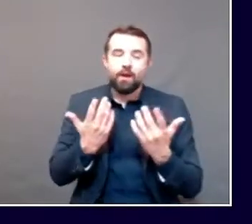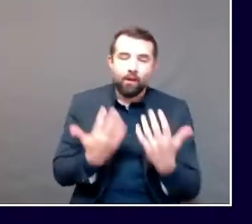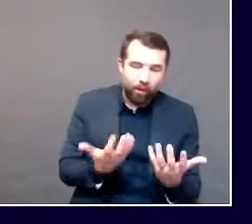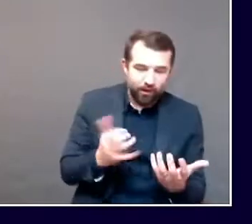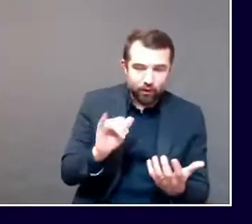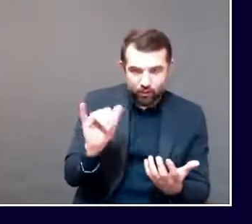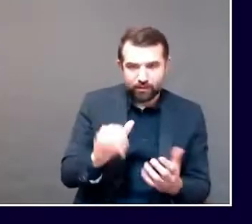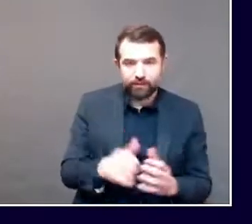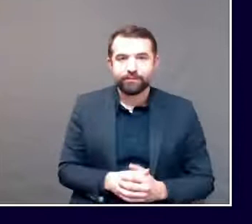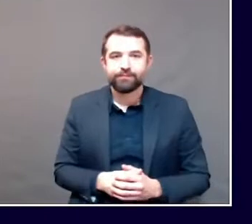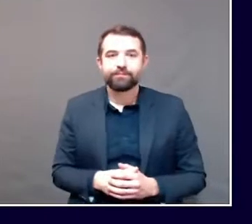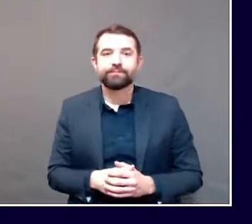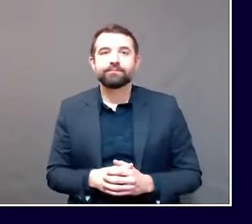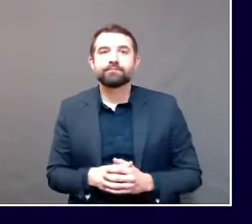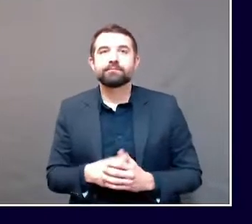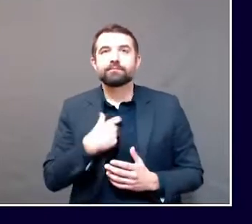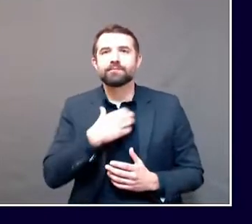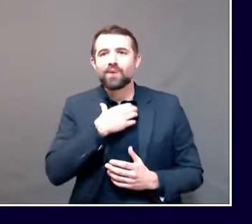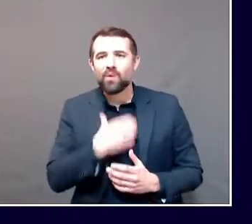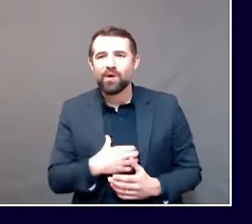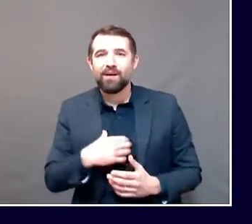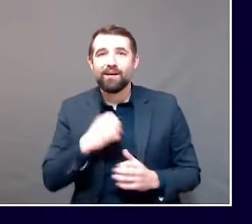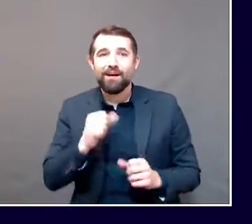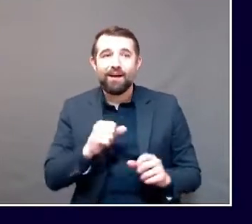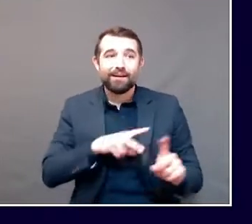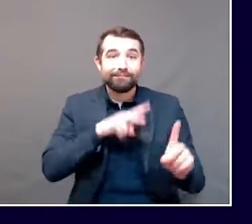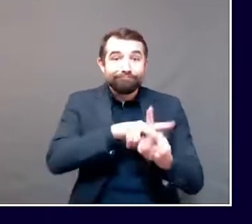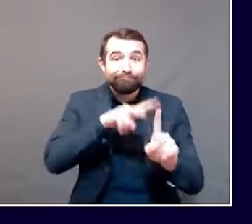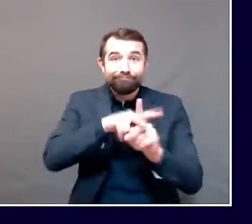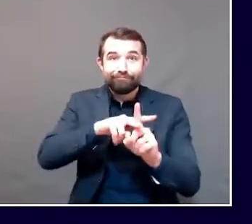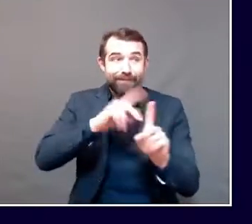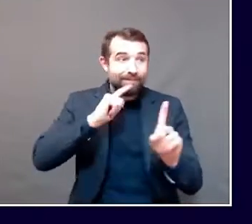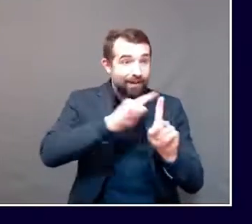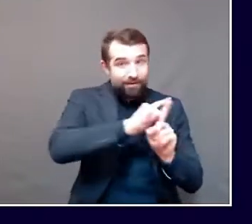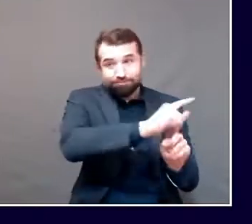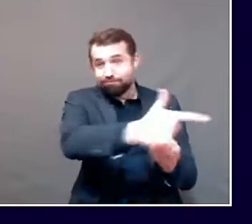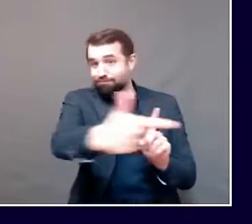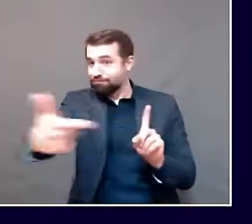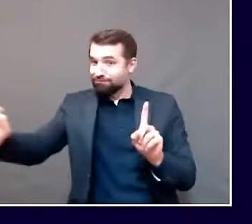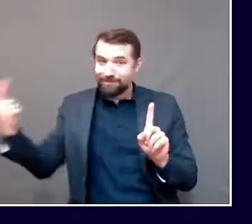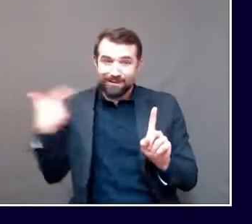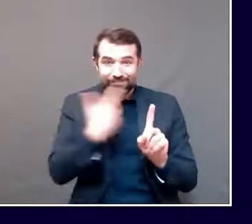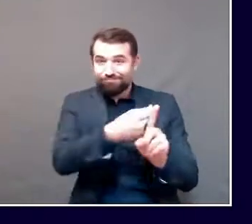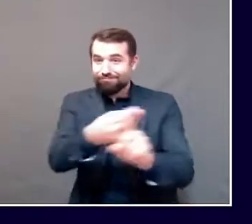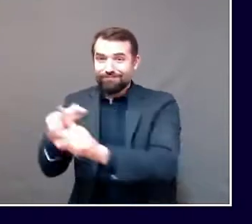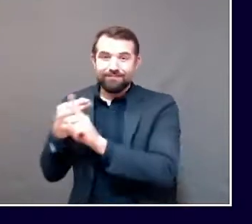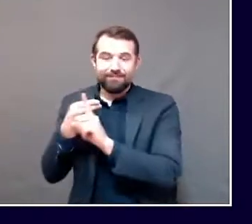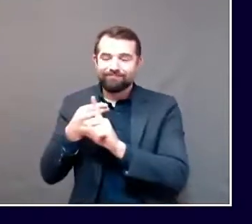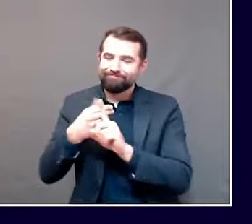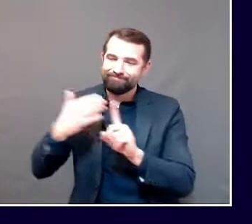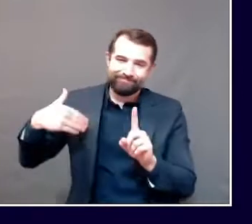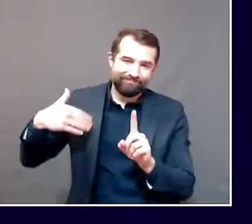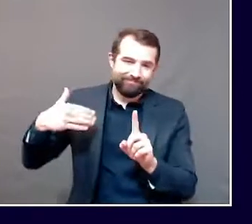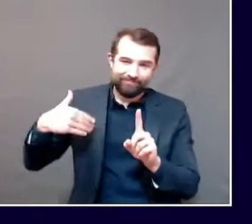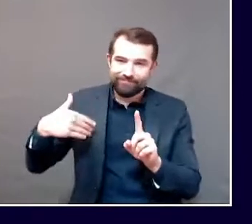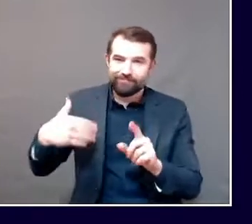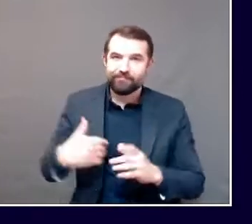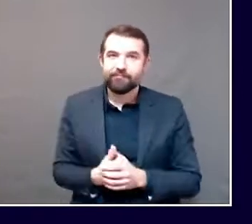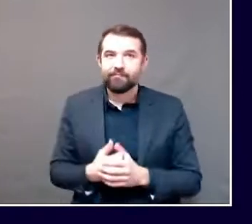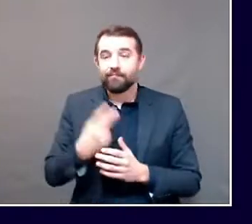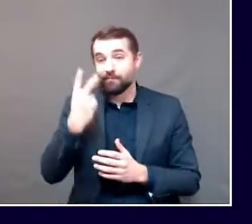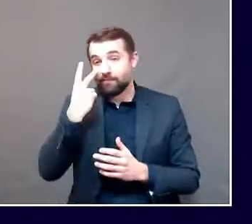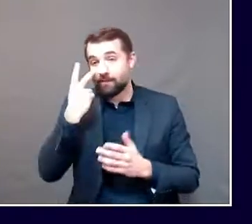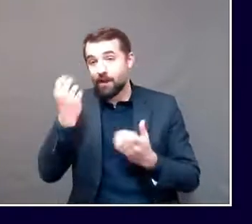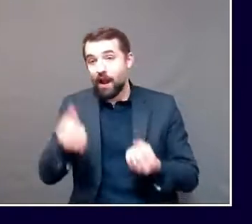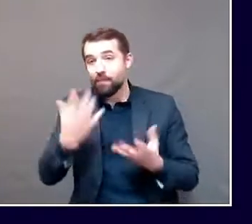their spot in line right now, we're not able to do so. Once we have better clarity over what the supply is, we will